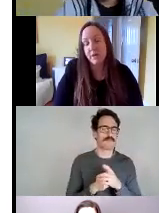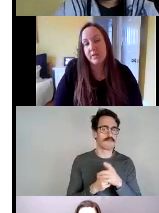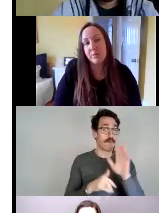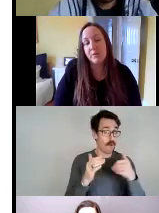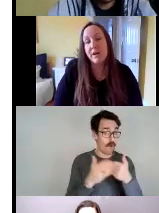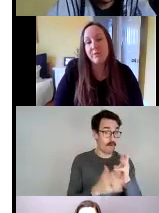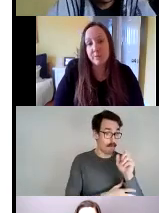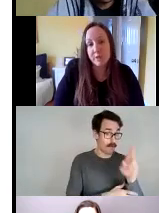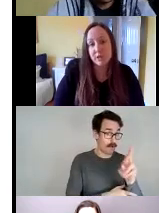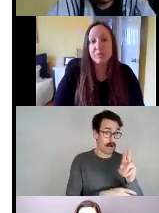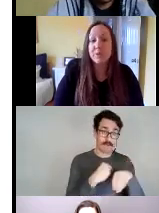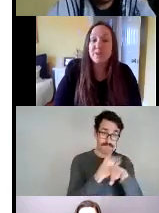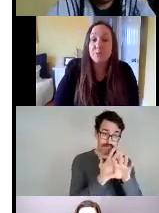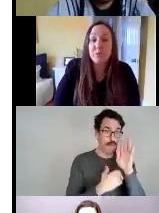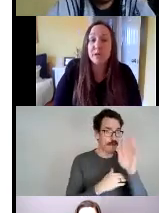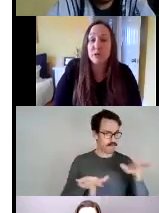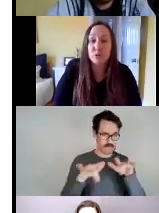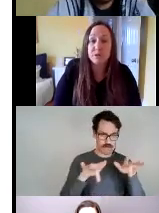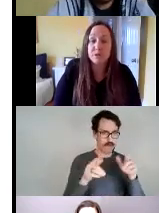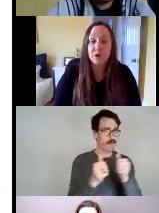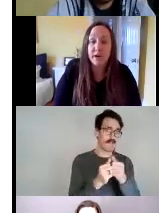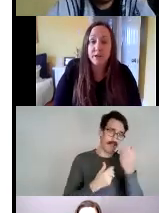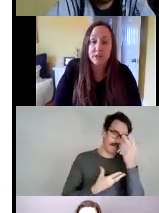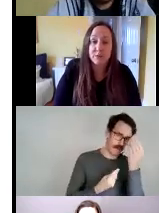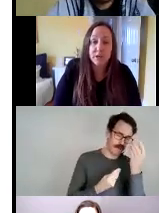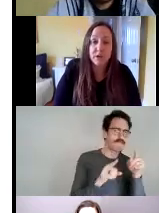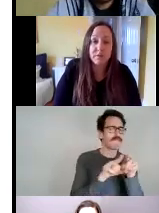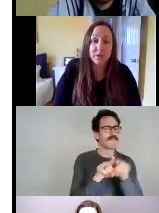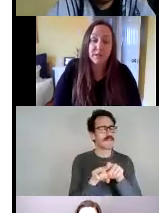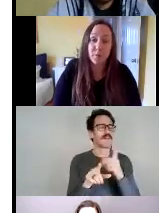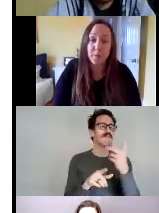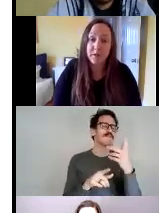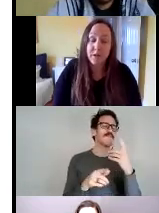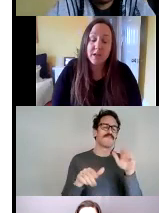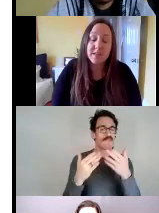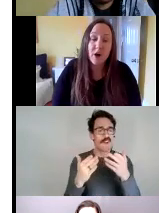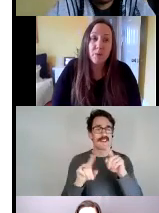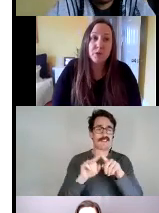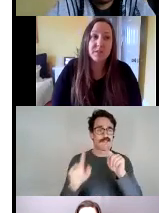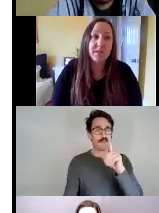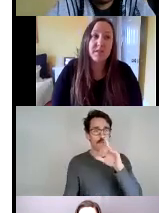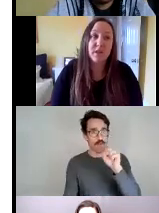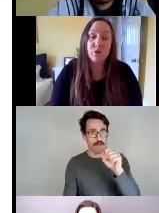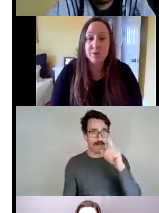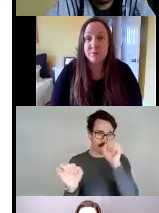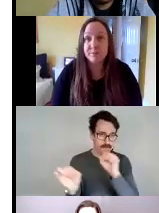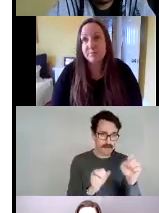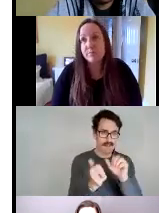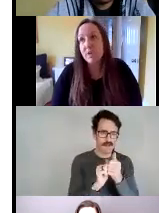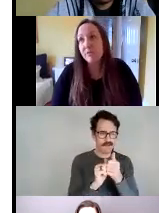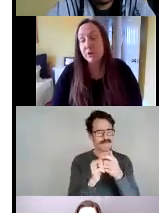recorded, and they provide information, but they also provide tools and strategies for caregivers to implement to help address things like